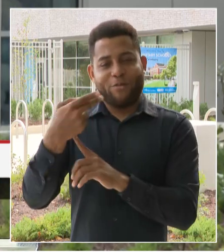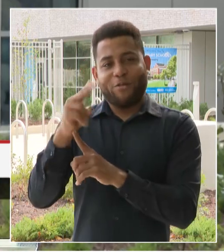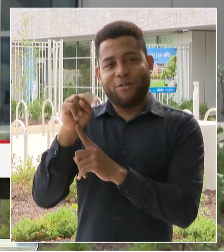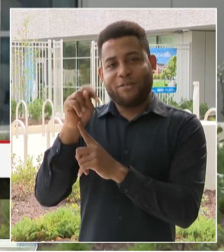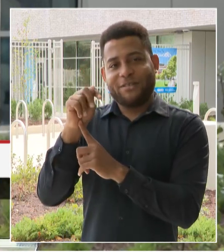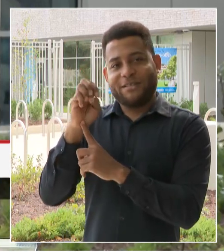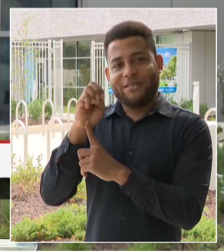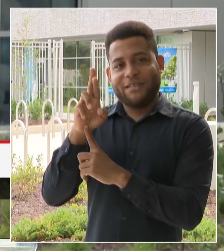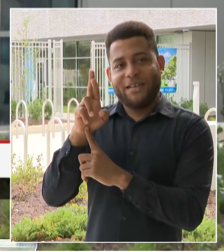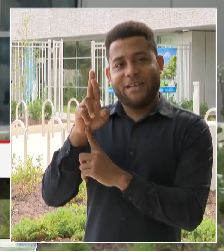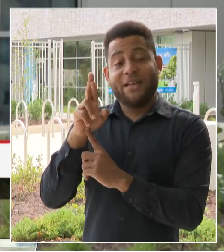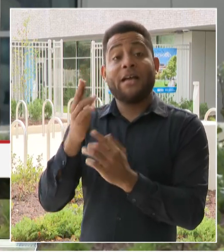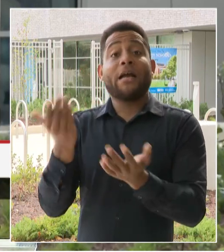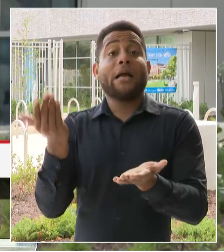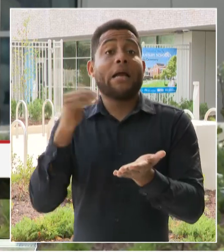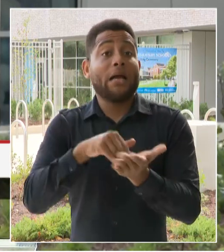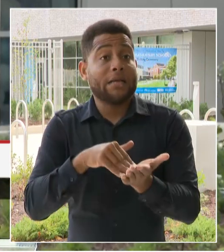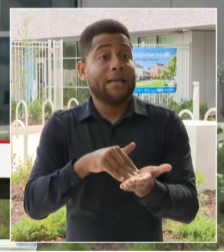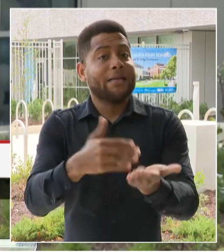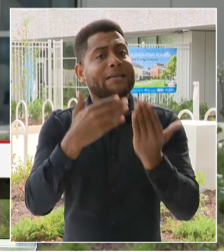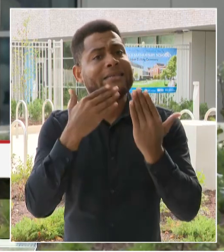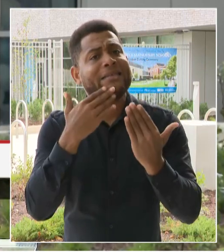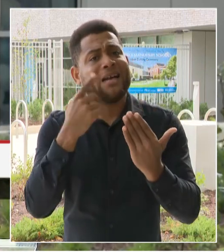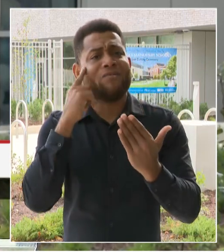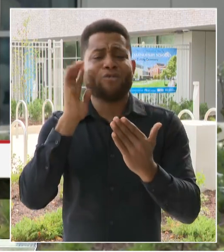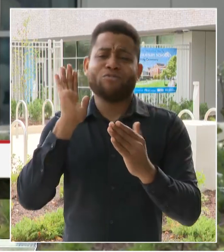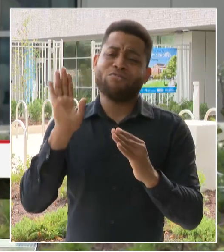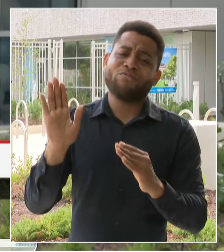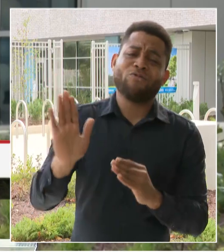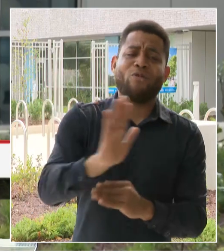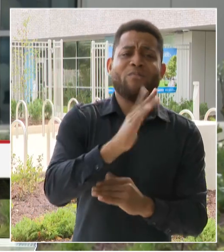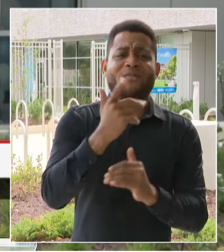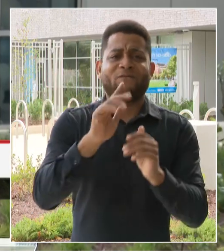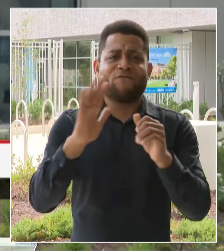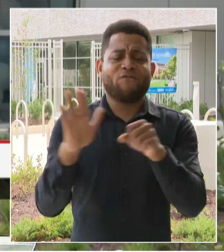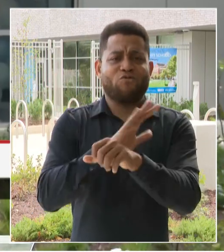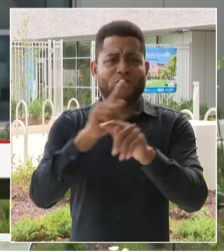And again, thank you to your entire team for creating this project. Thank you, sir.